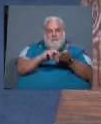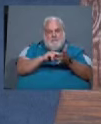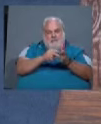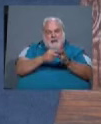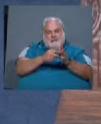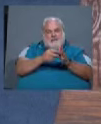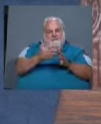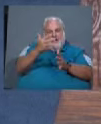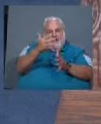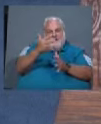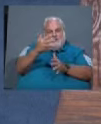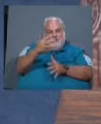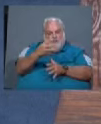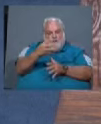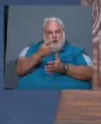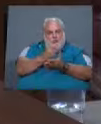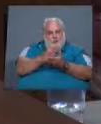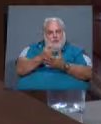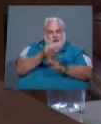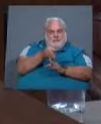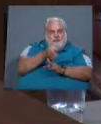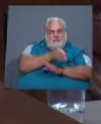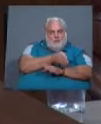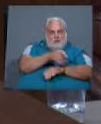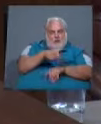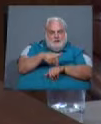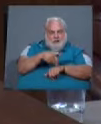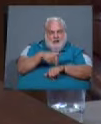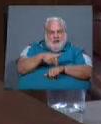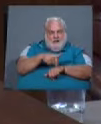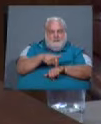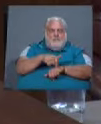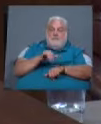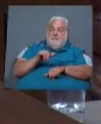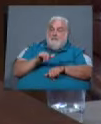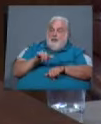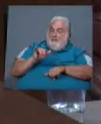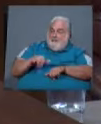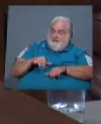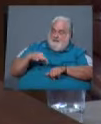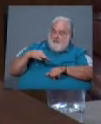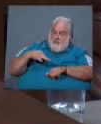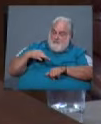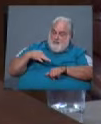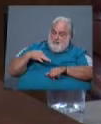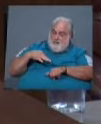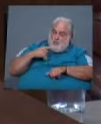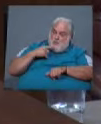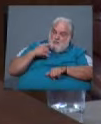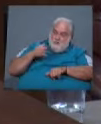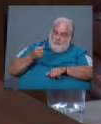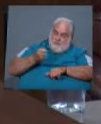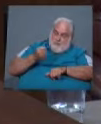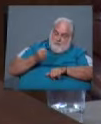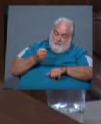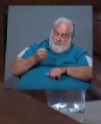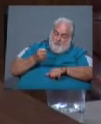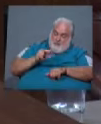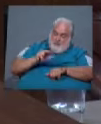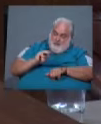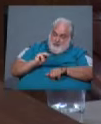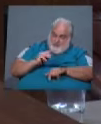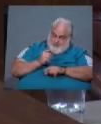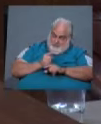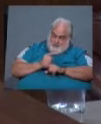be the second week. And this application was postponed by 3M, is that